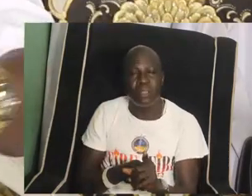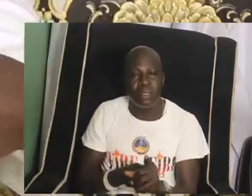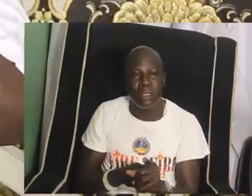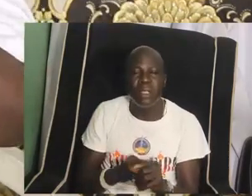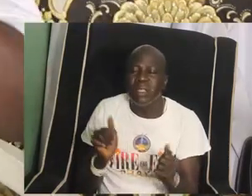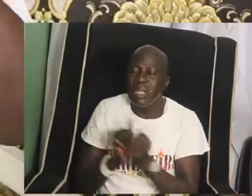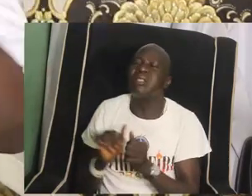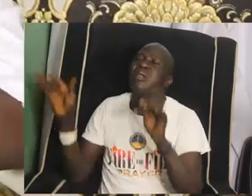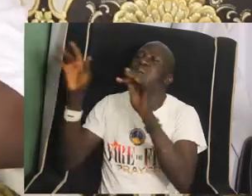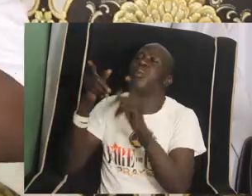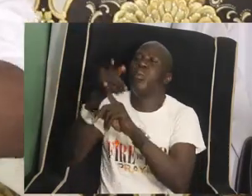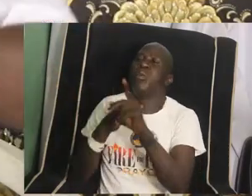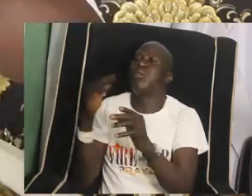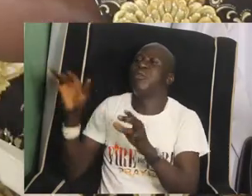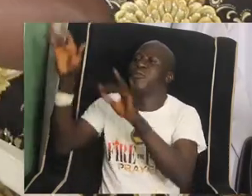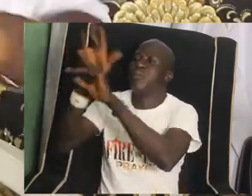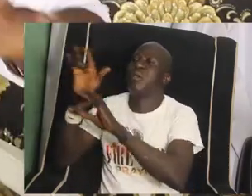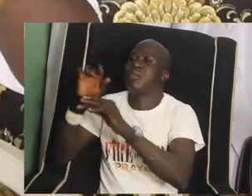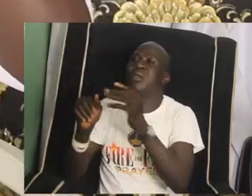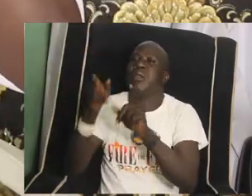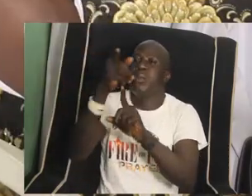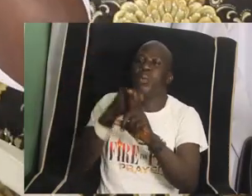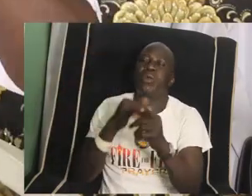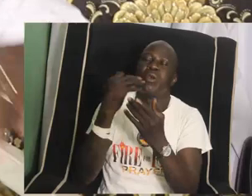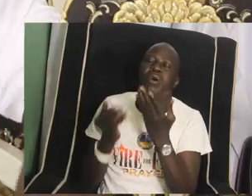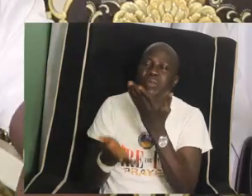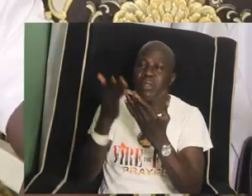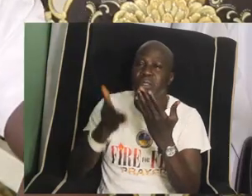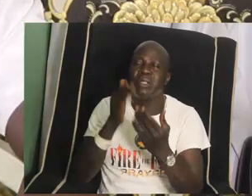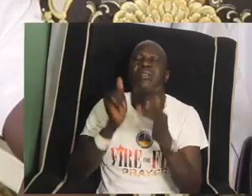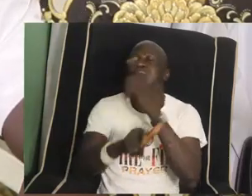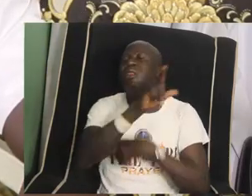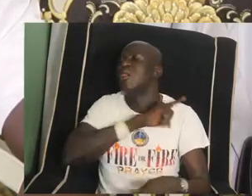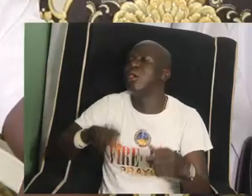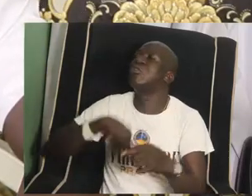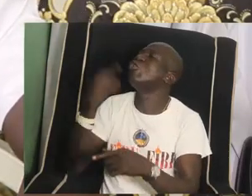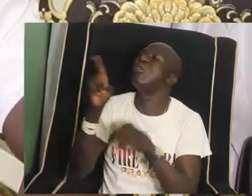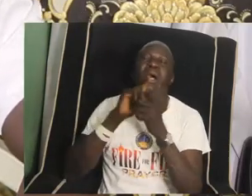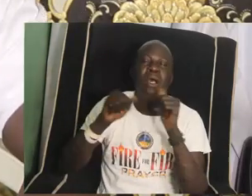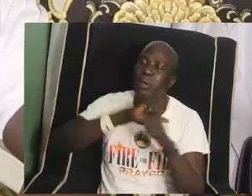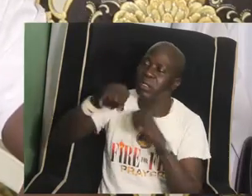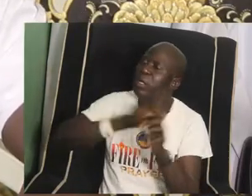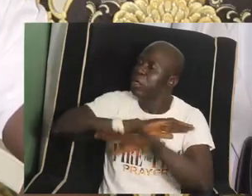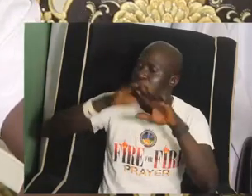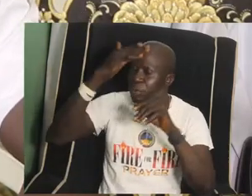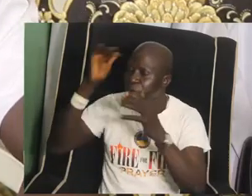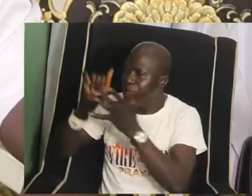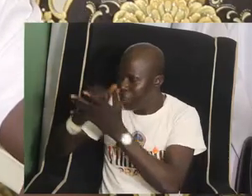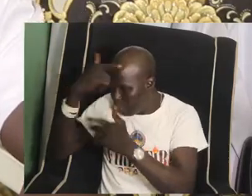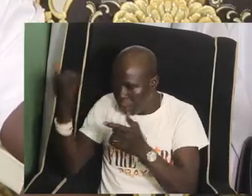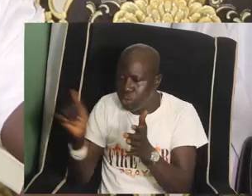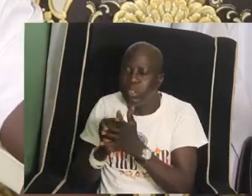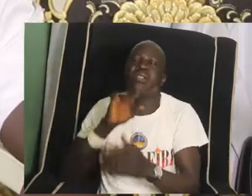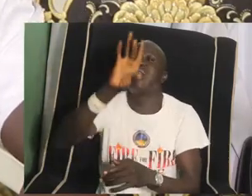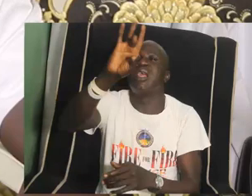Osu anu ni osu yi. Month of mercy. Osu irorun ni. Month of Eve. Oluwa ti so nipa e. You know I've talked about it. Don't forget that. Oni je ojo kejo.